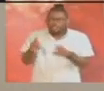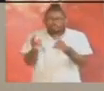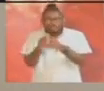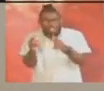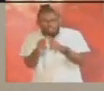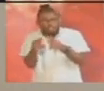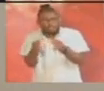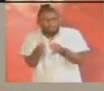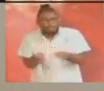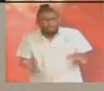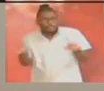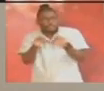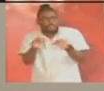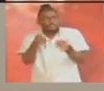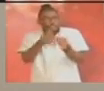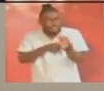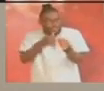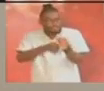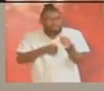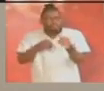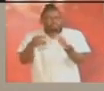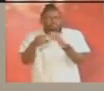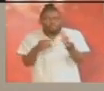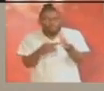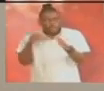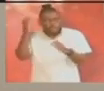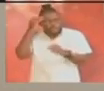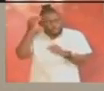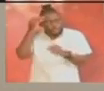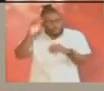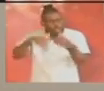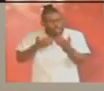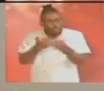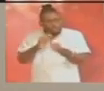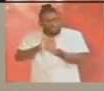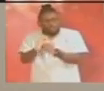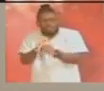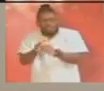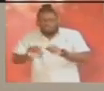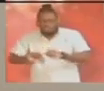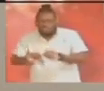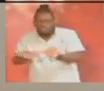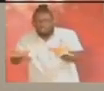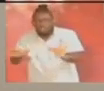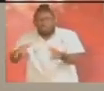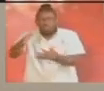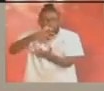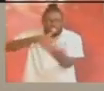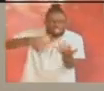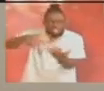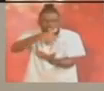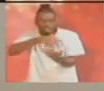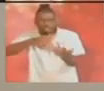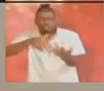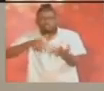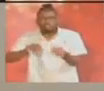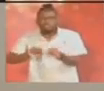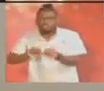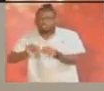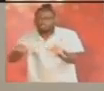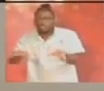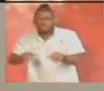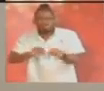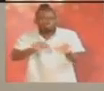We know how the virus spreads. People come together. It jumps from person to person.